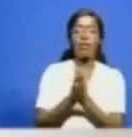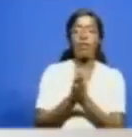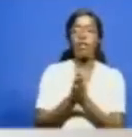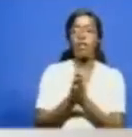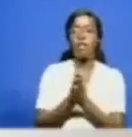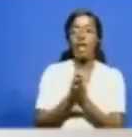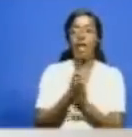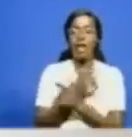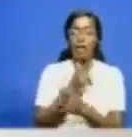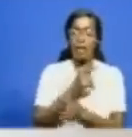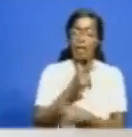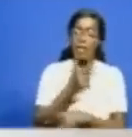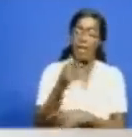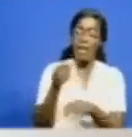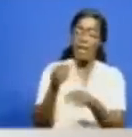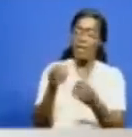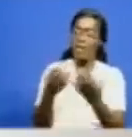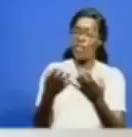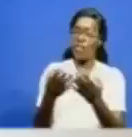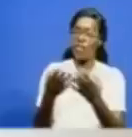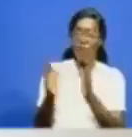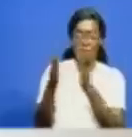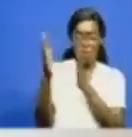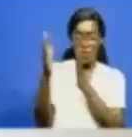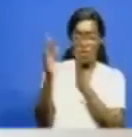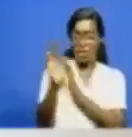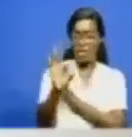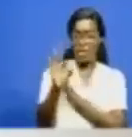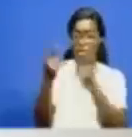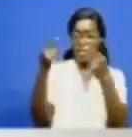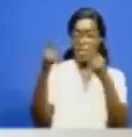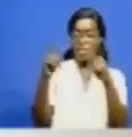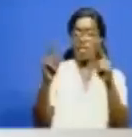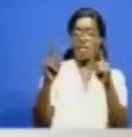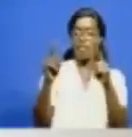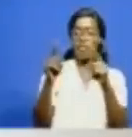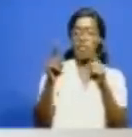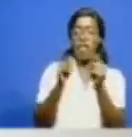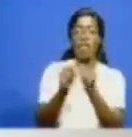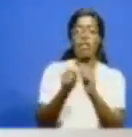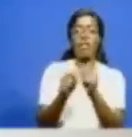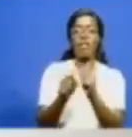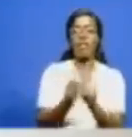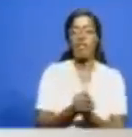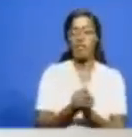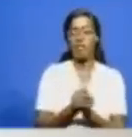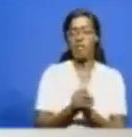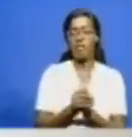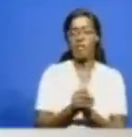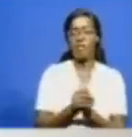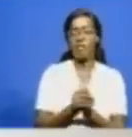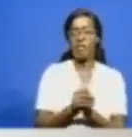that earned him accolades in three successive administrations.